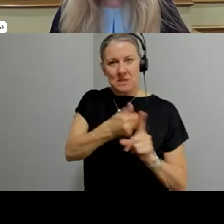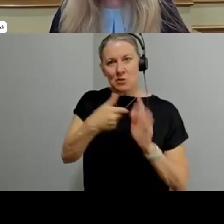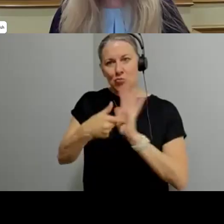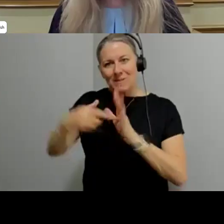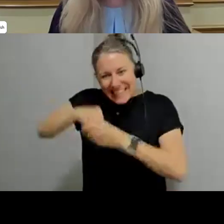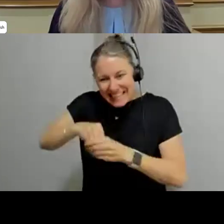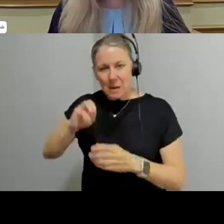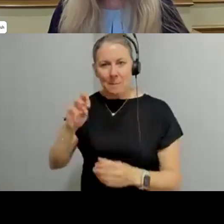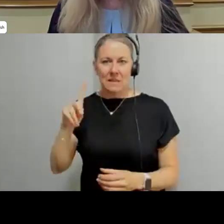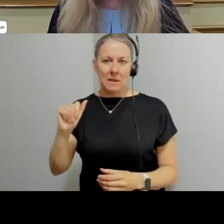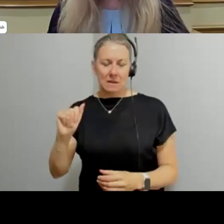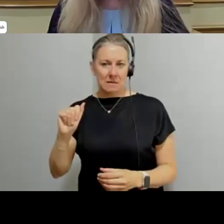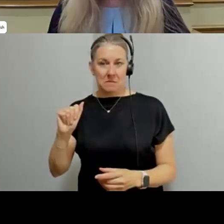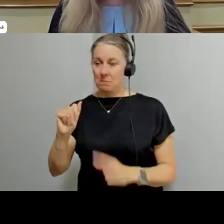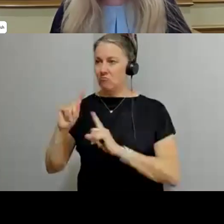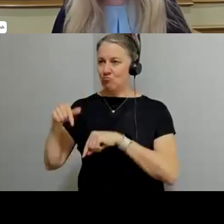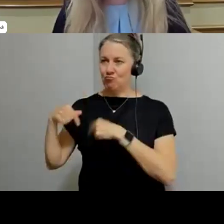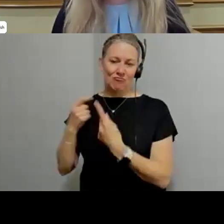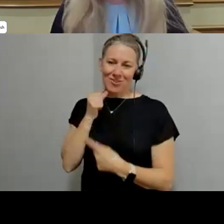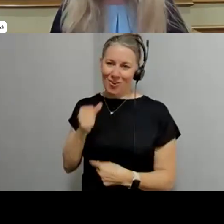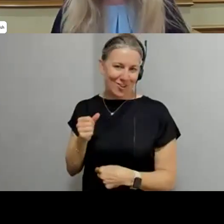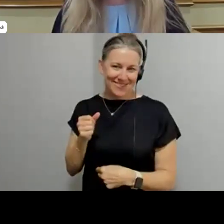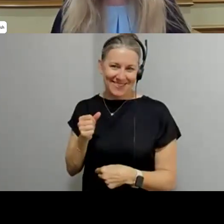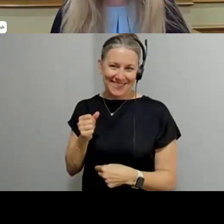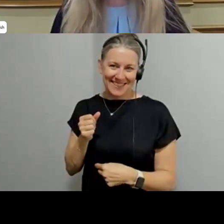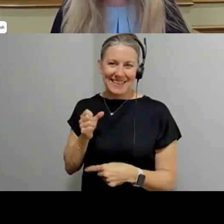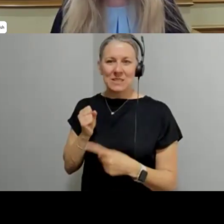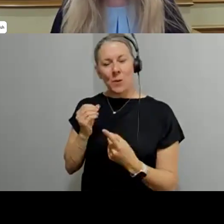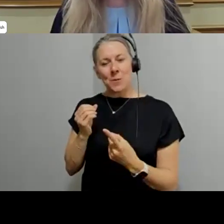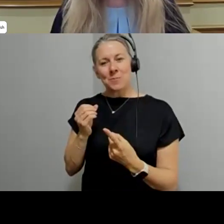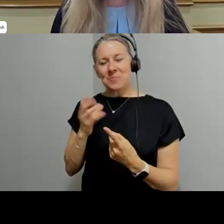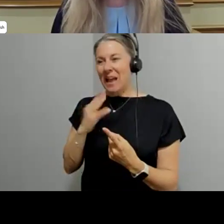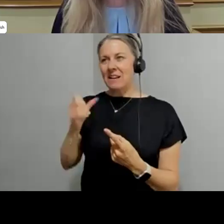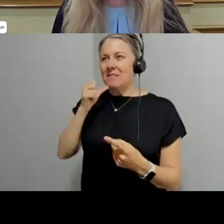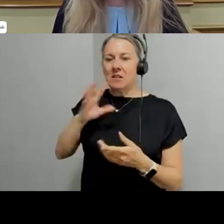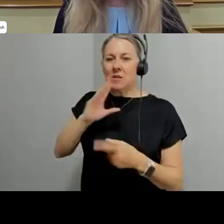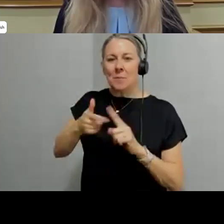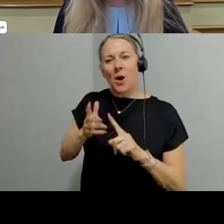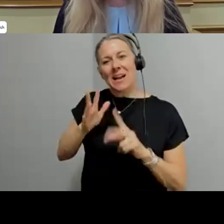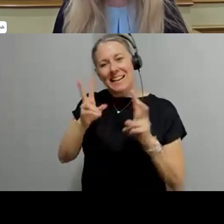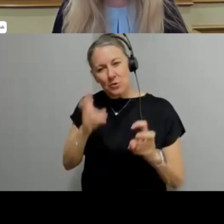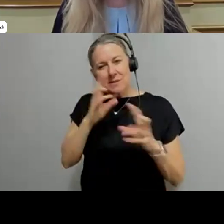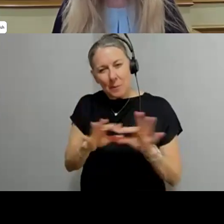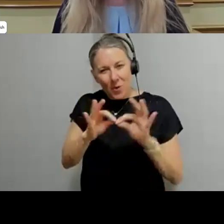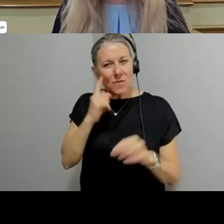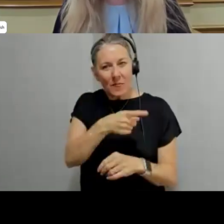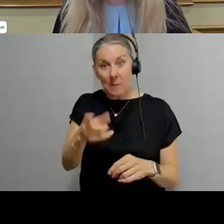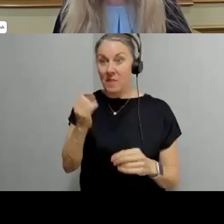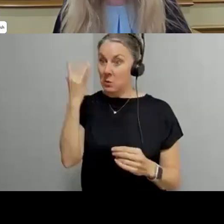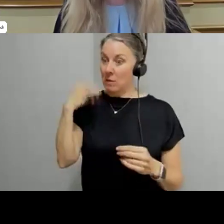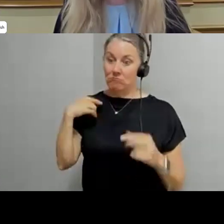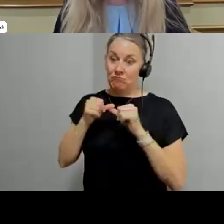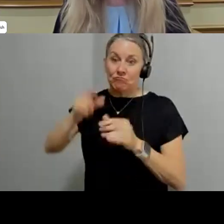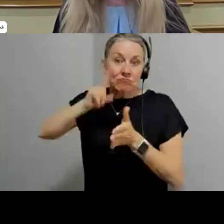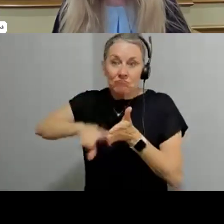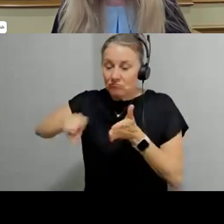to the issues that matter to them. And so that's why I continue to explore this and go deeper and deeper. And I